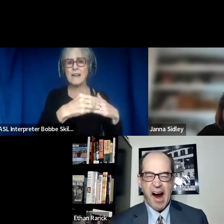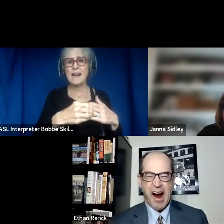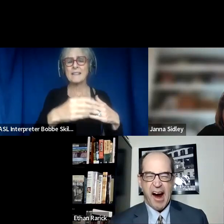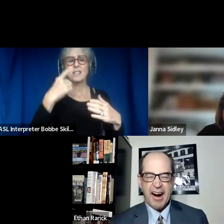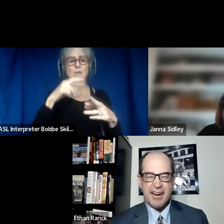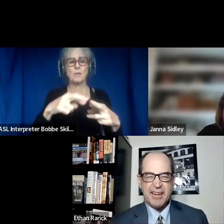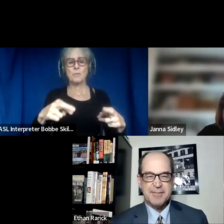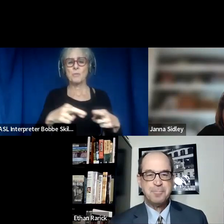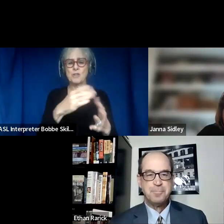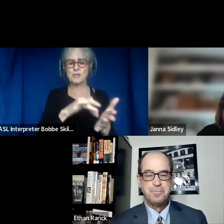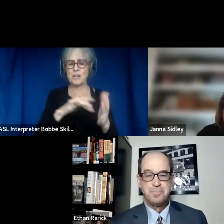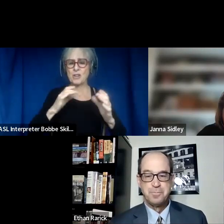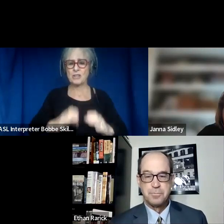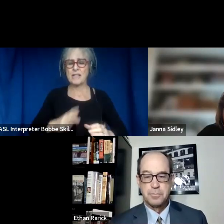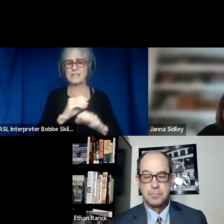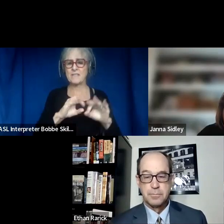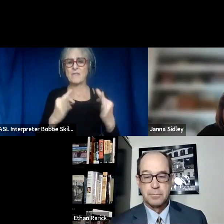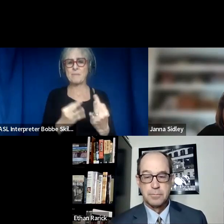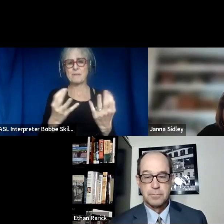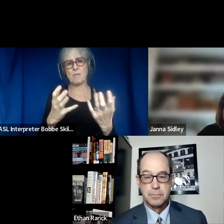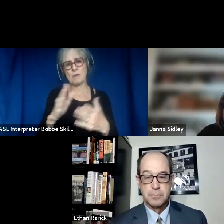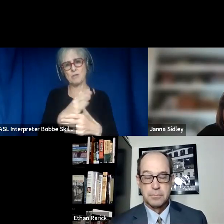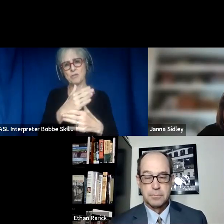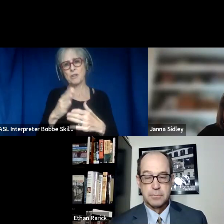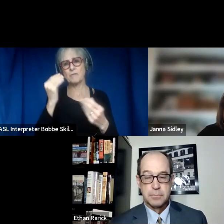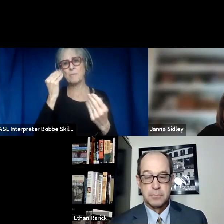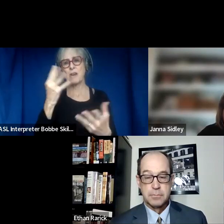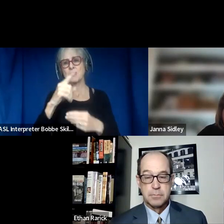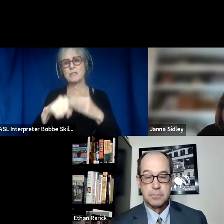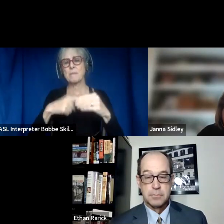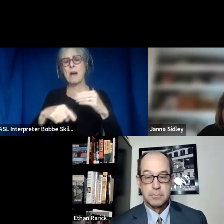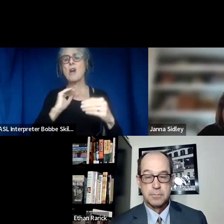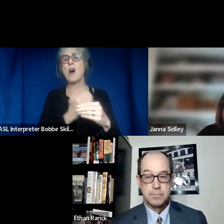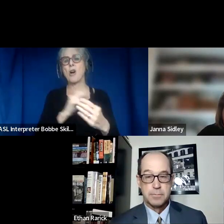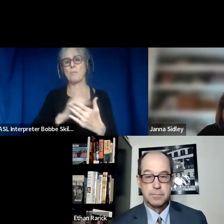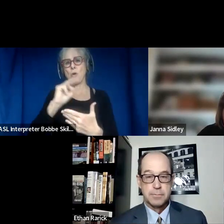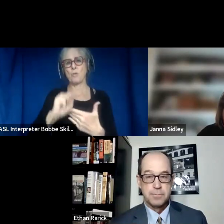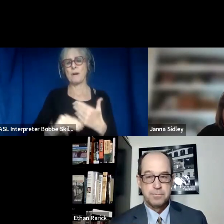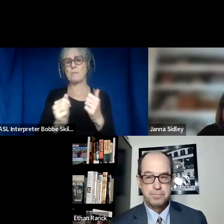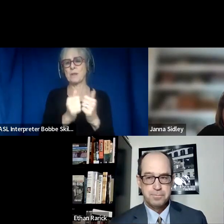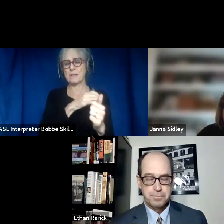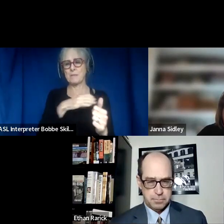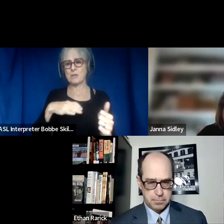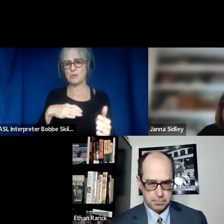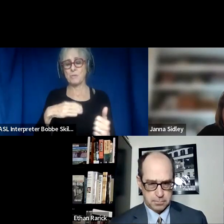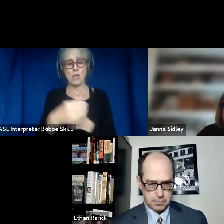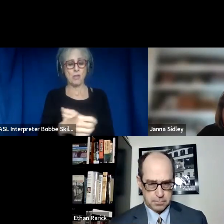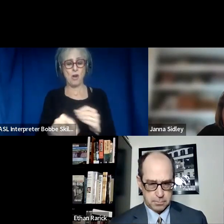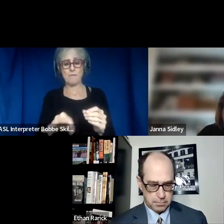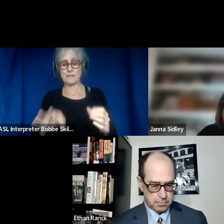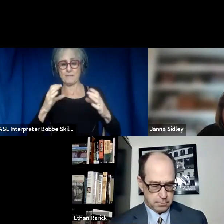their families, I wanted to share information about our program with the commission. The Office of Clients'